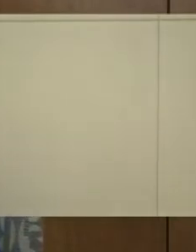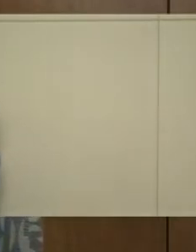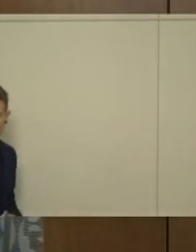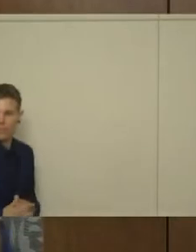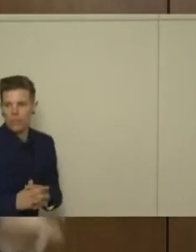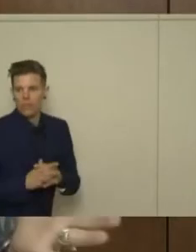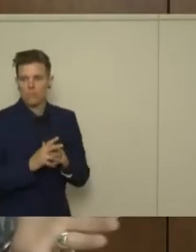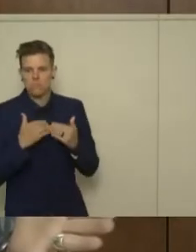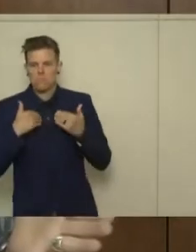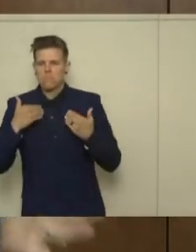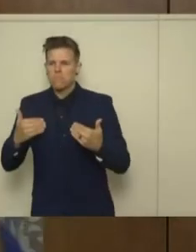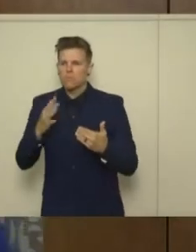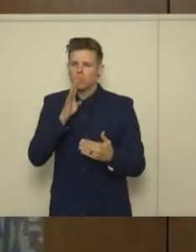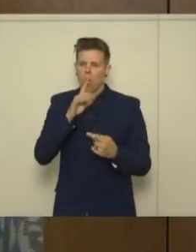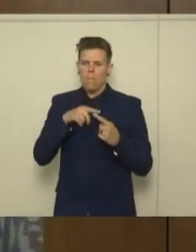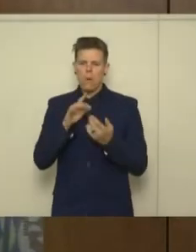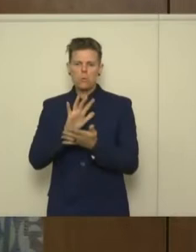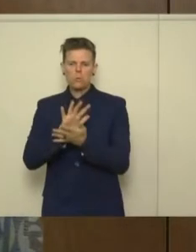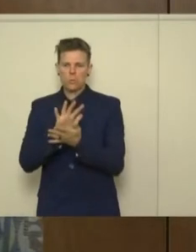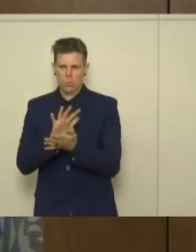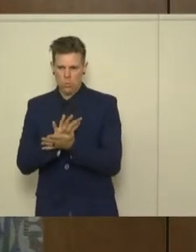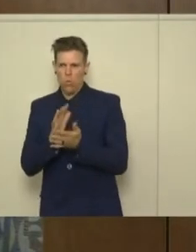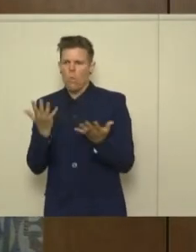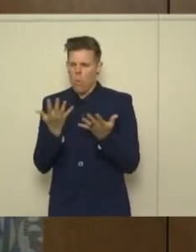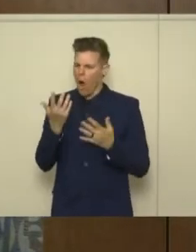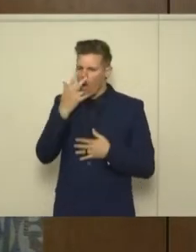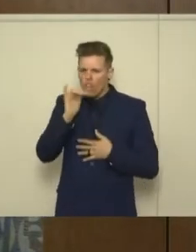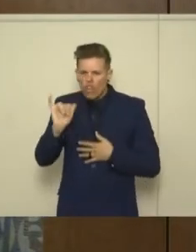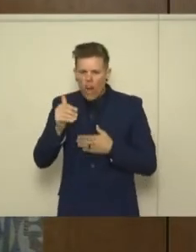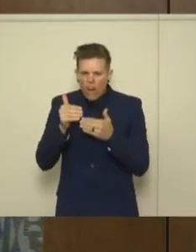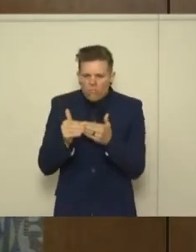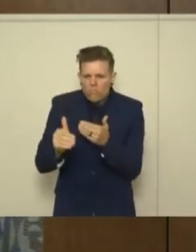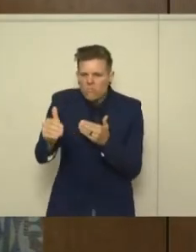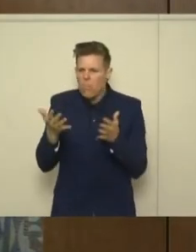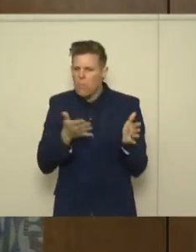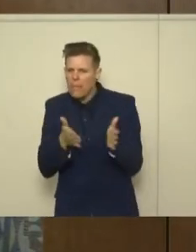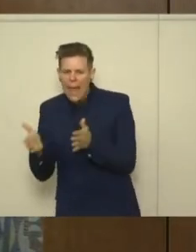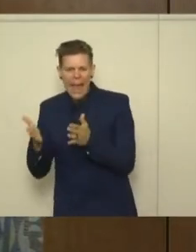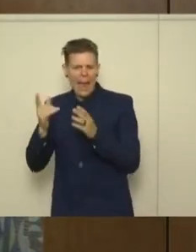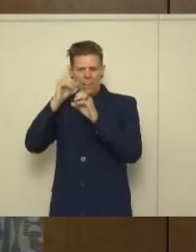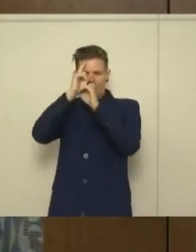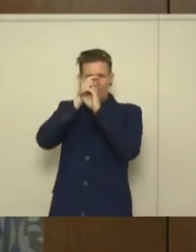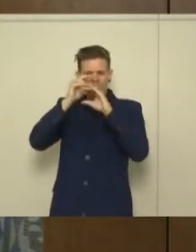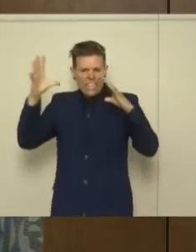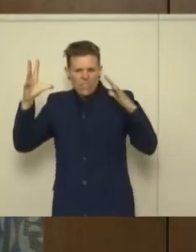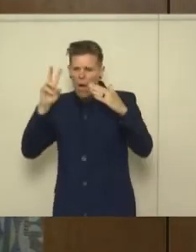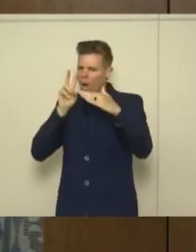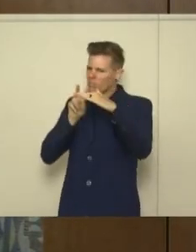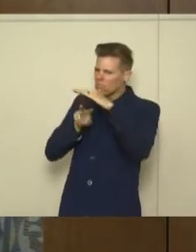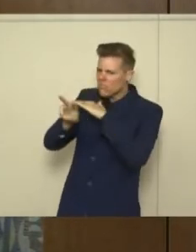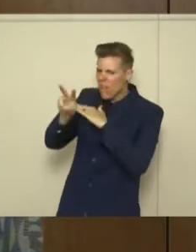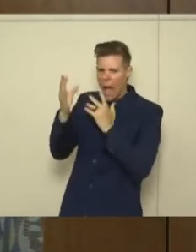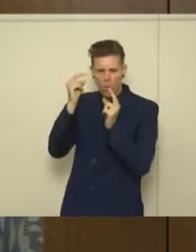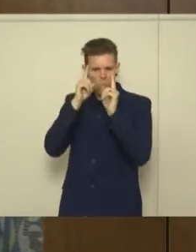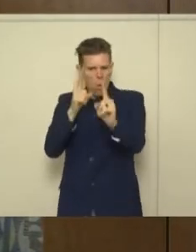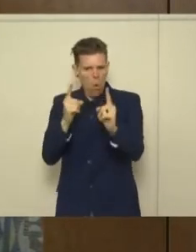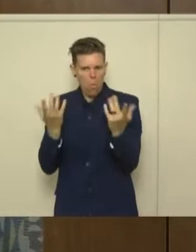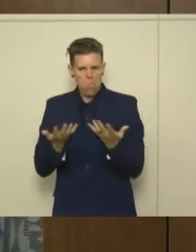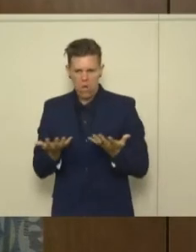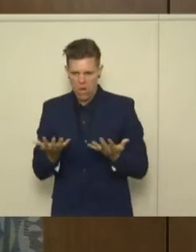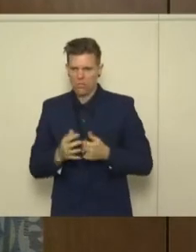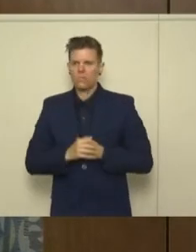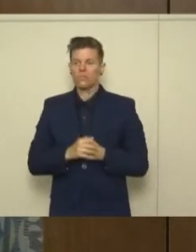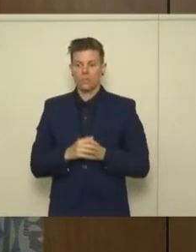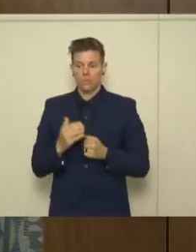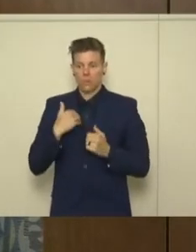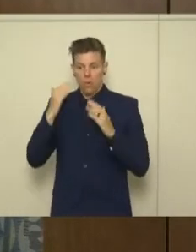Press, the governor directed agencies to reduce spending by 5% in order to deal with an expected $990